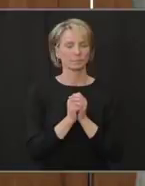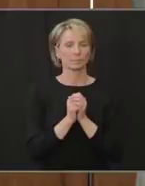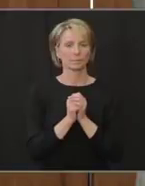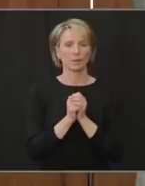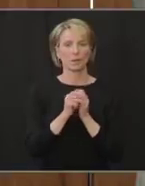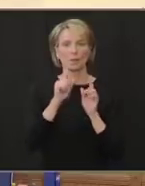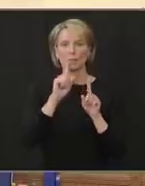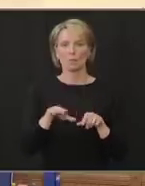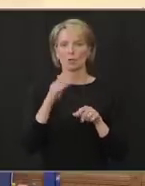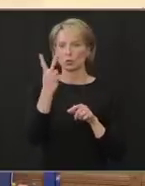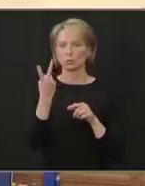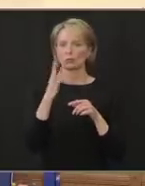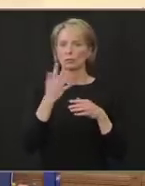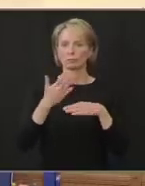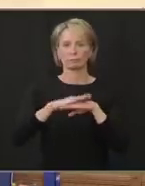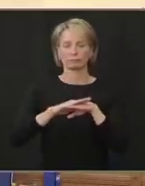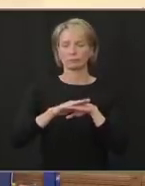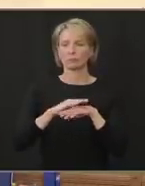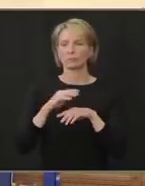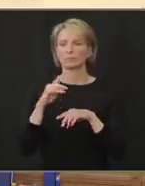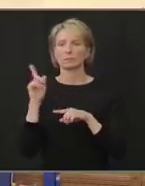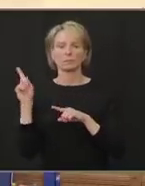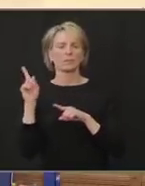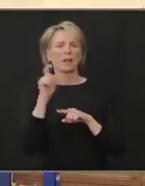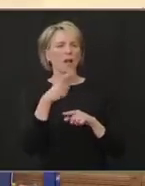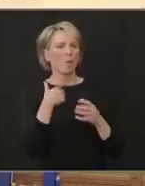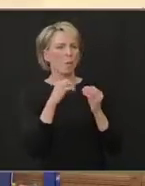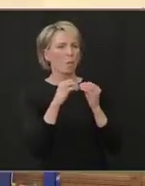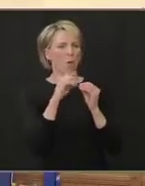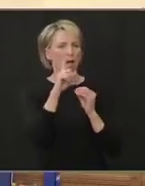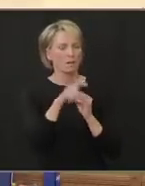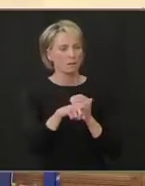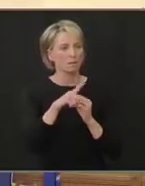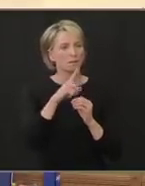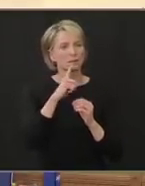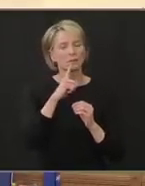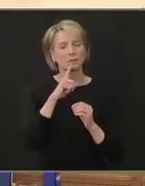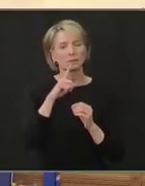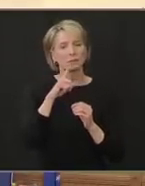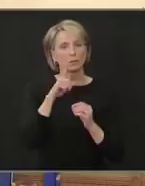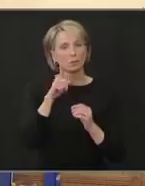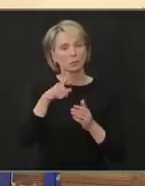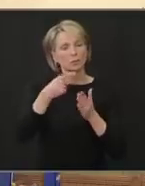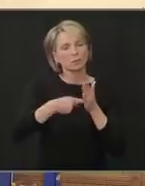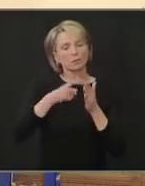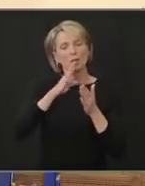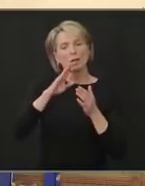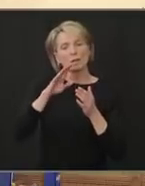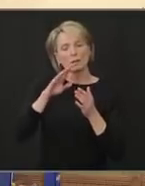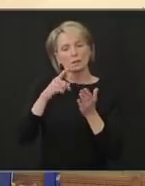Can I just follow up on that, just on the price? Sorry, go ahead. When you talked about the price, price controls,